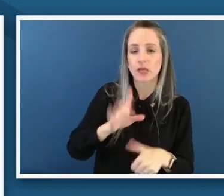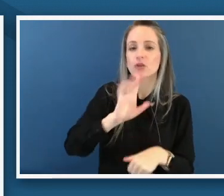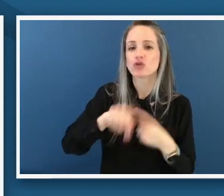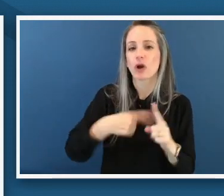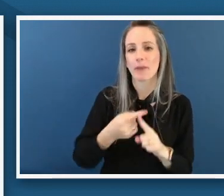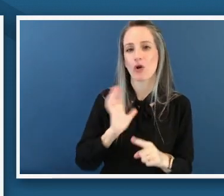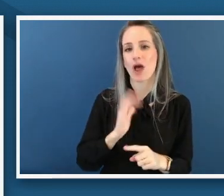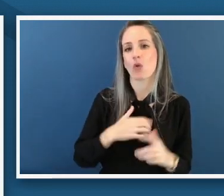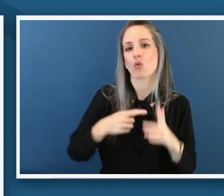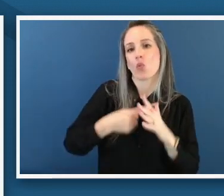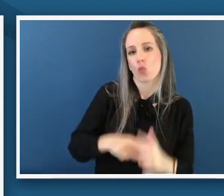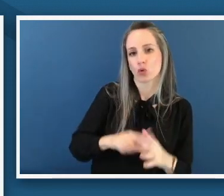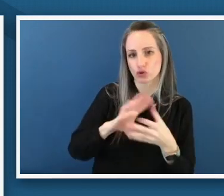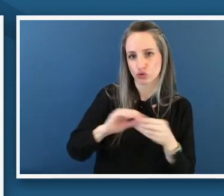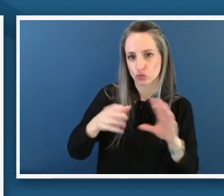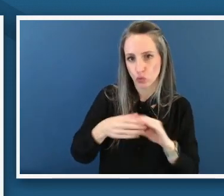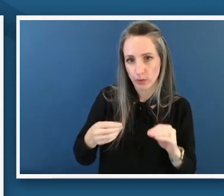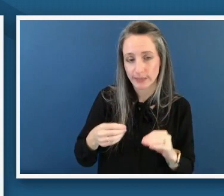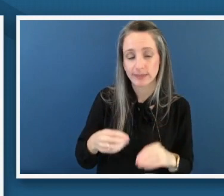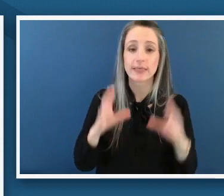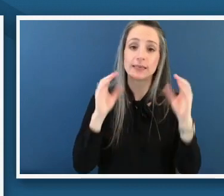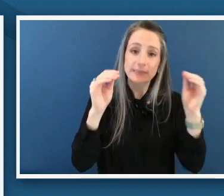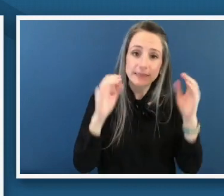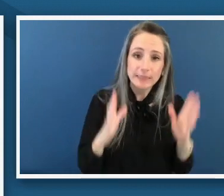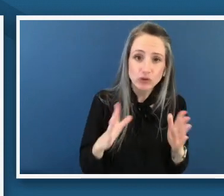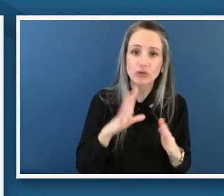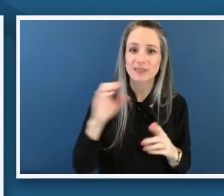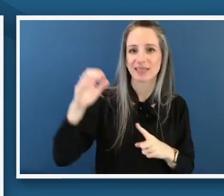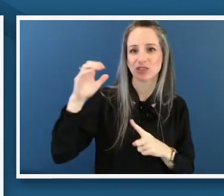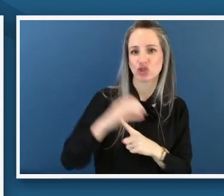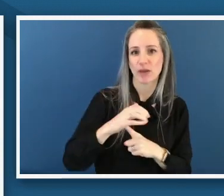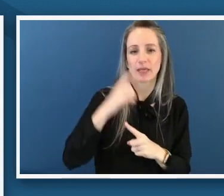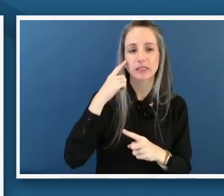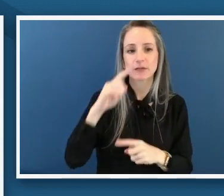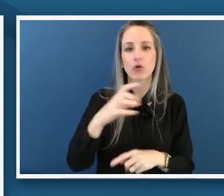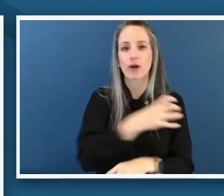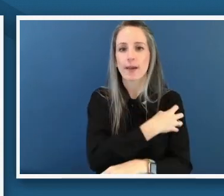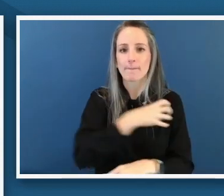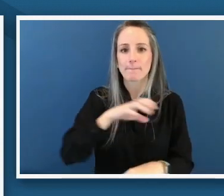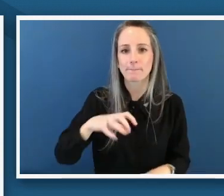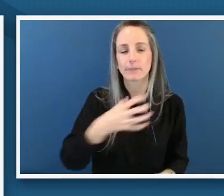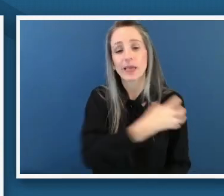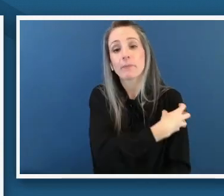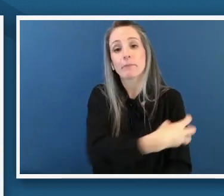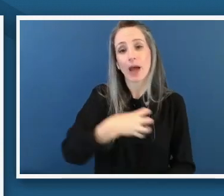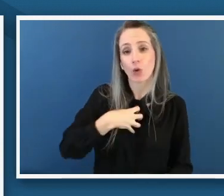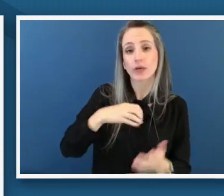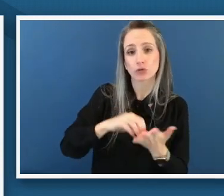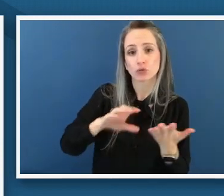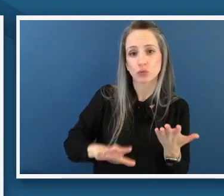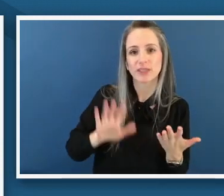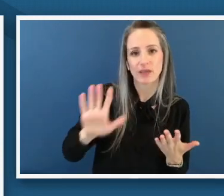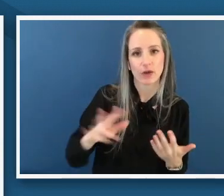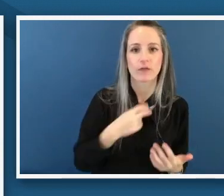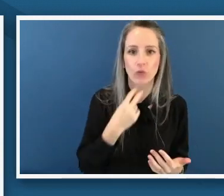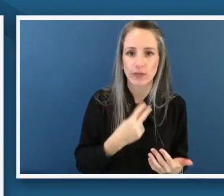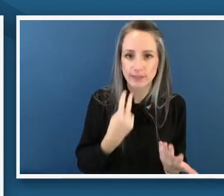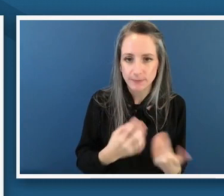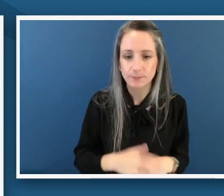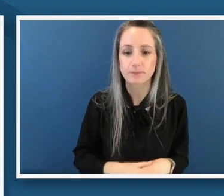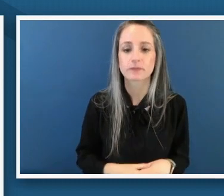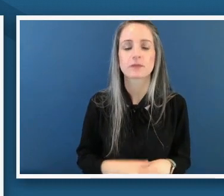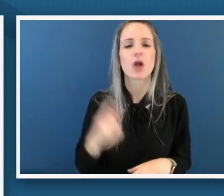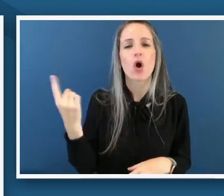as teachers, but as champions for empowering student voice. There's always something in a teacher's background that explains how they ended up